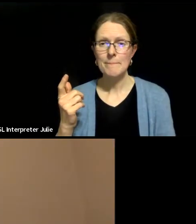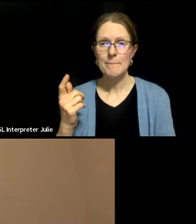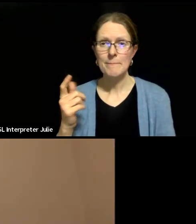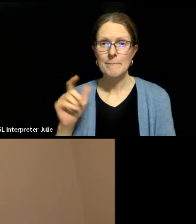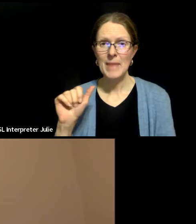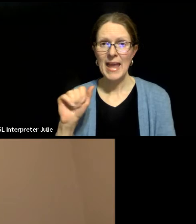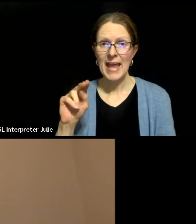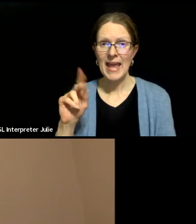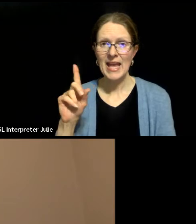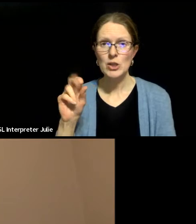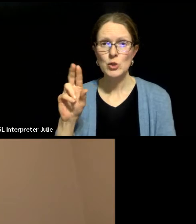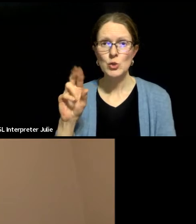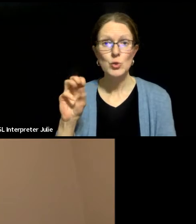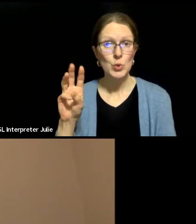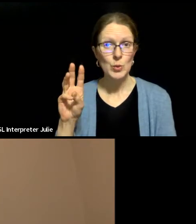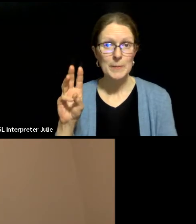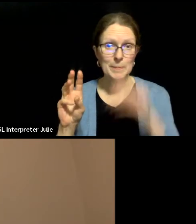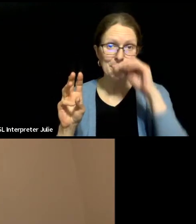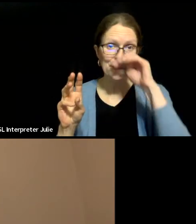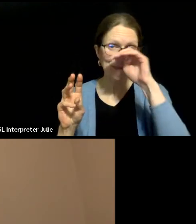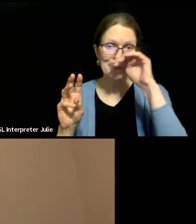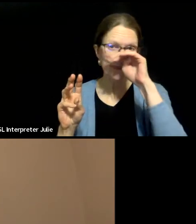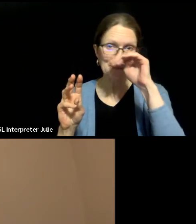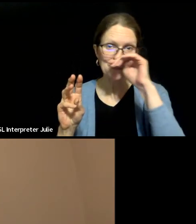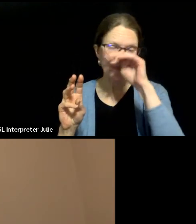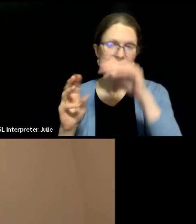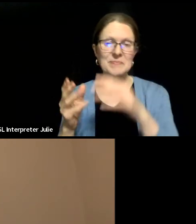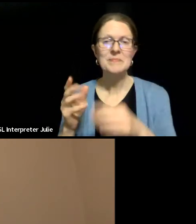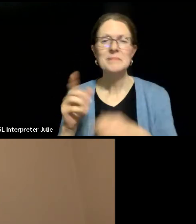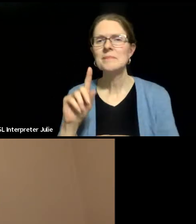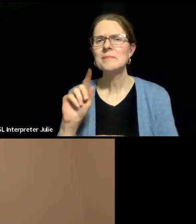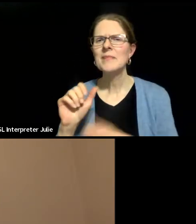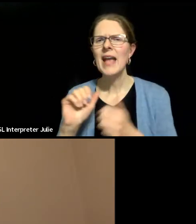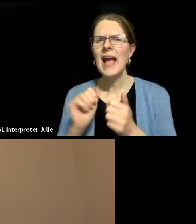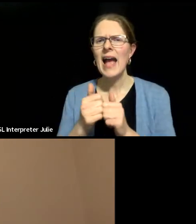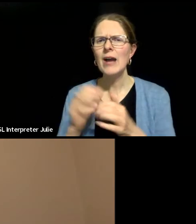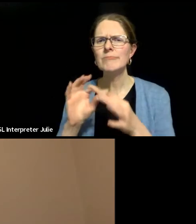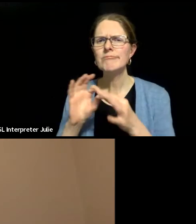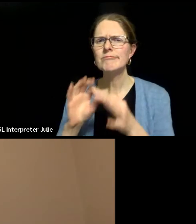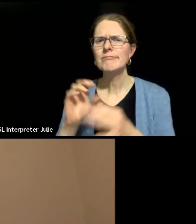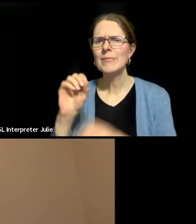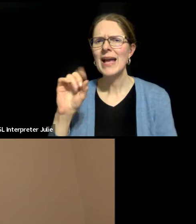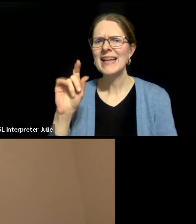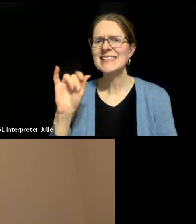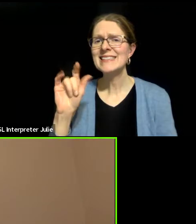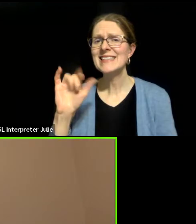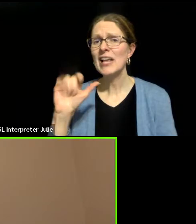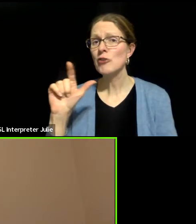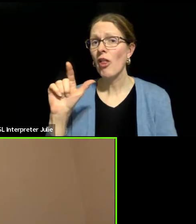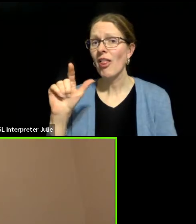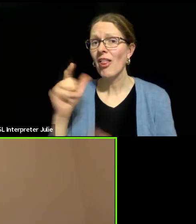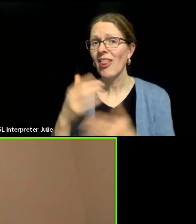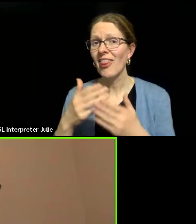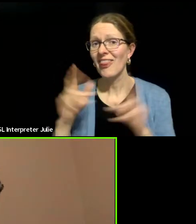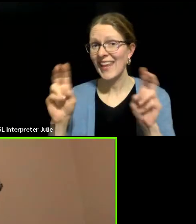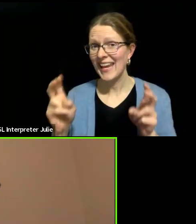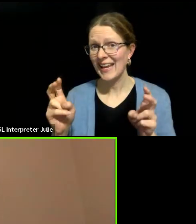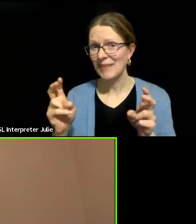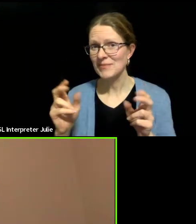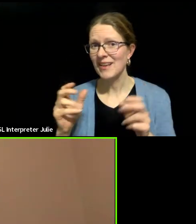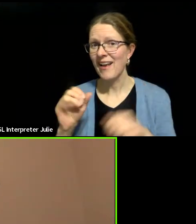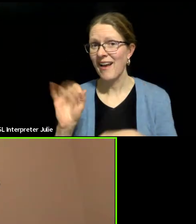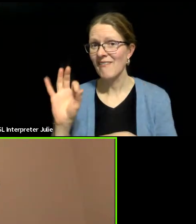Andrew, who asks, how did you engage with the existential themes of Calvin and Hobbes in your work? I